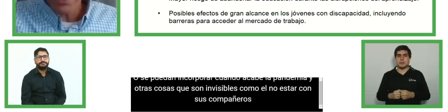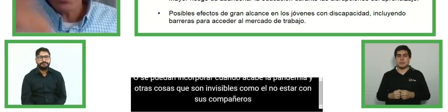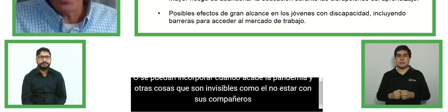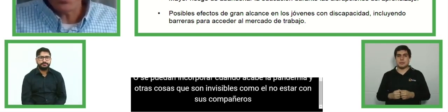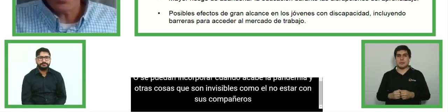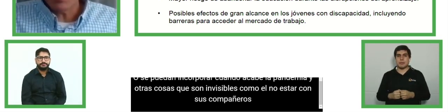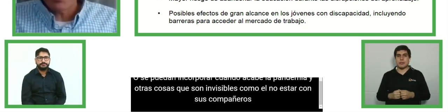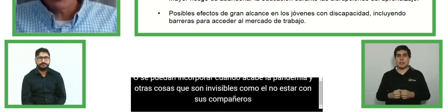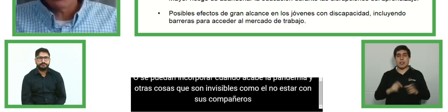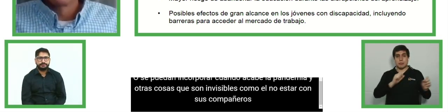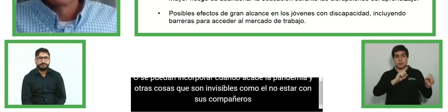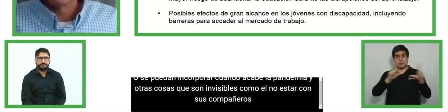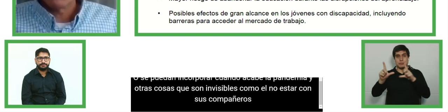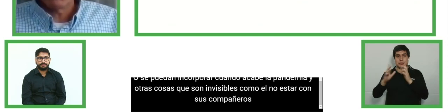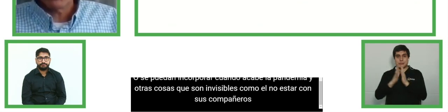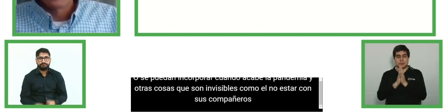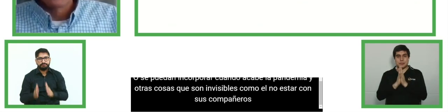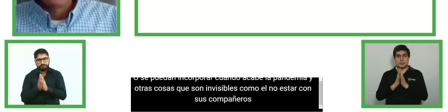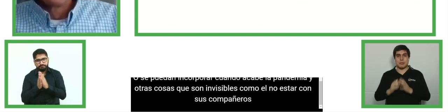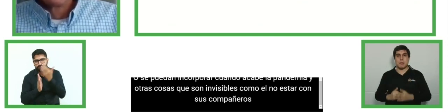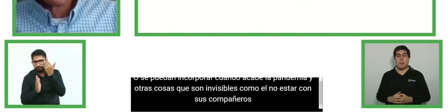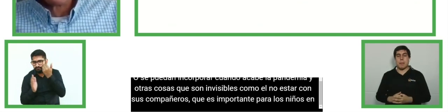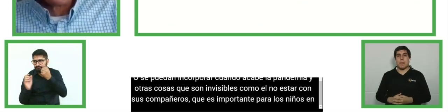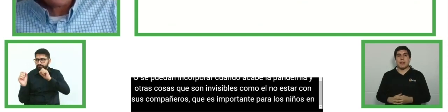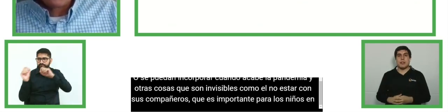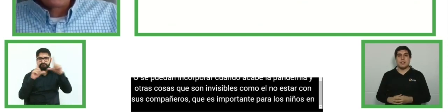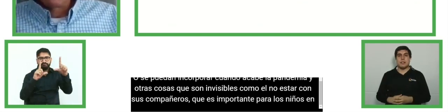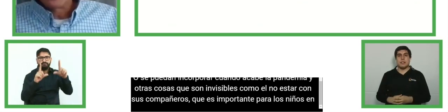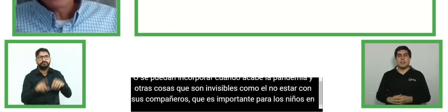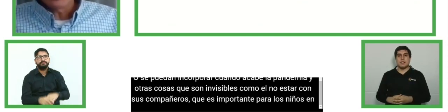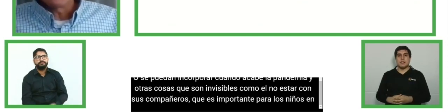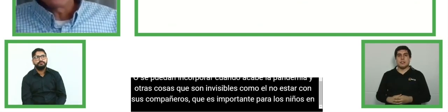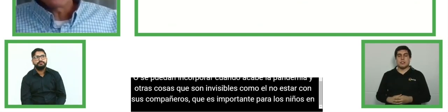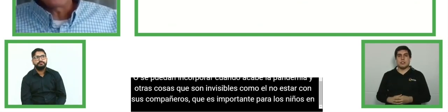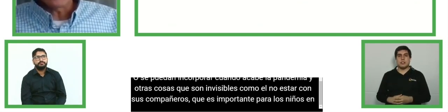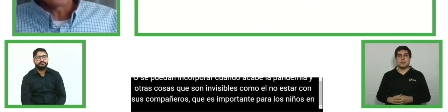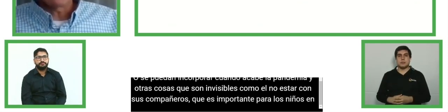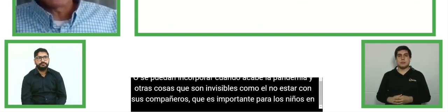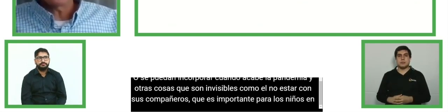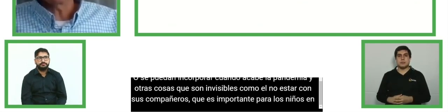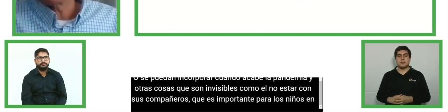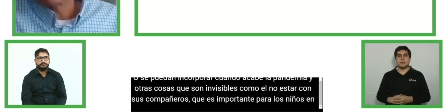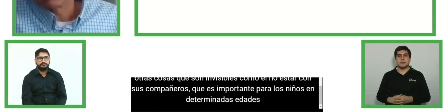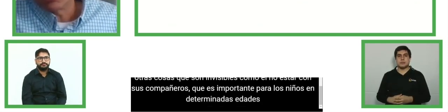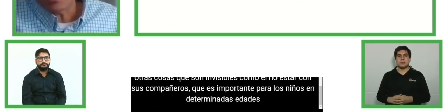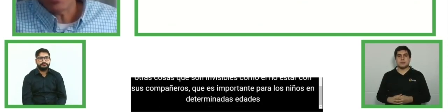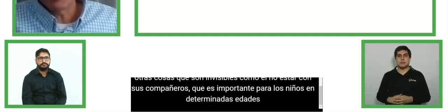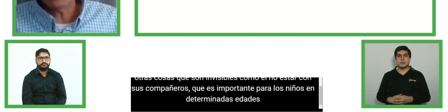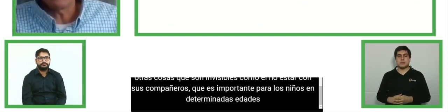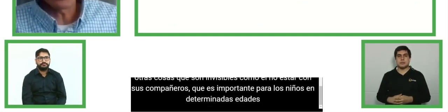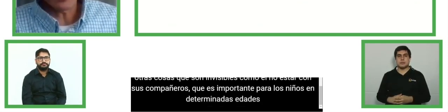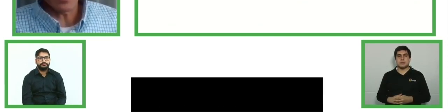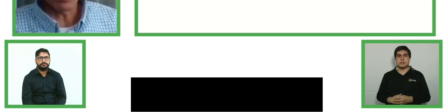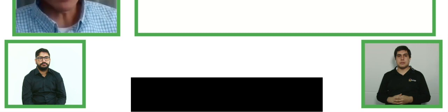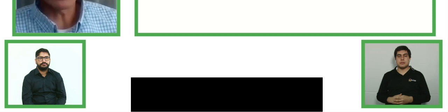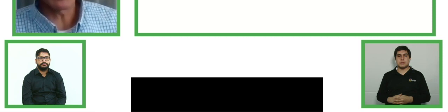please. So, unfortunately, if we can do something to